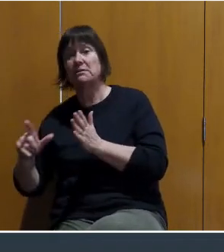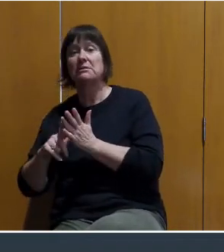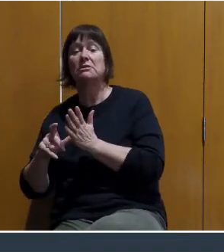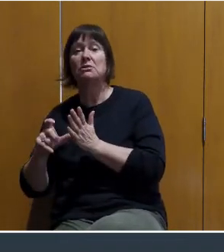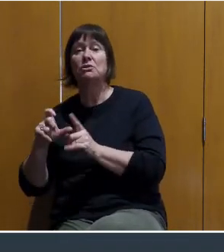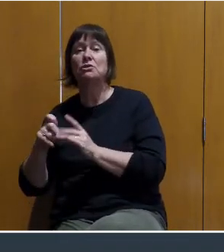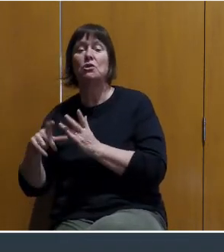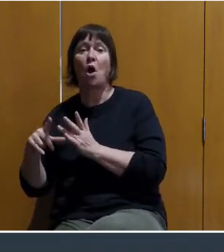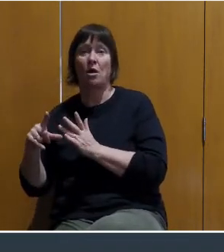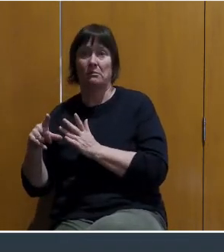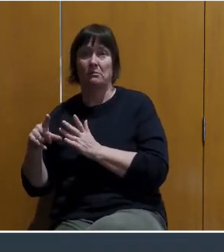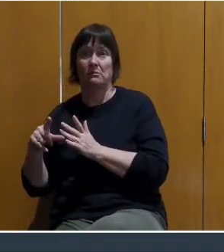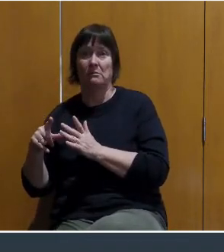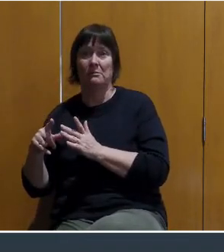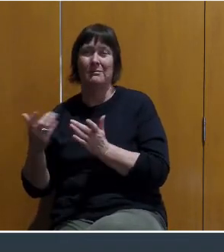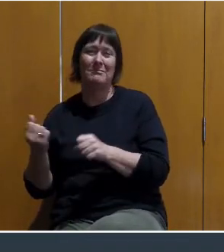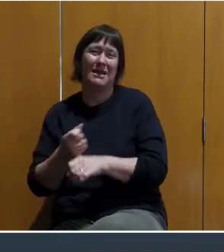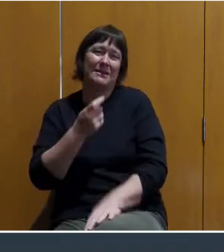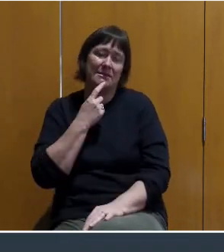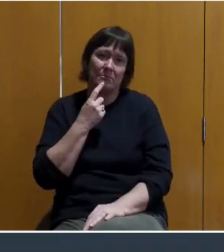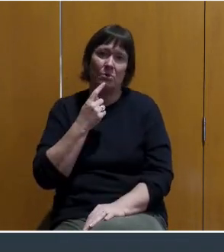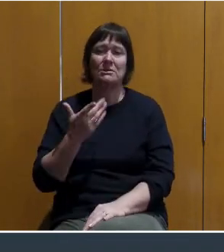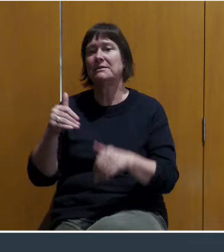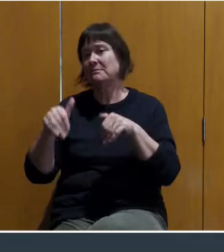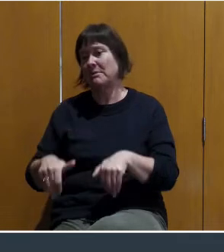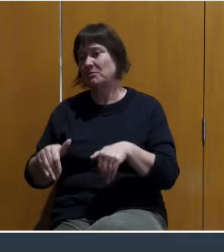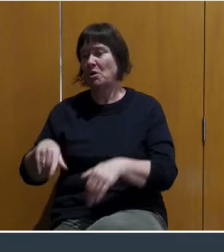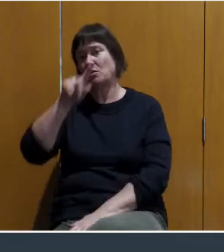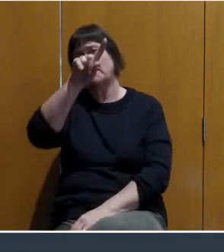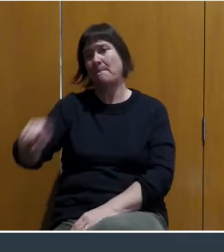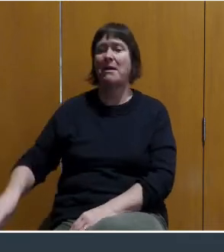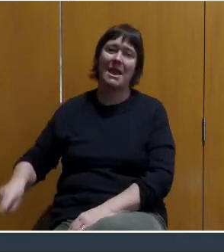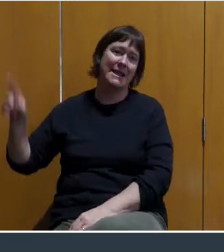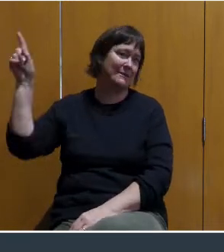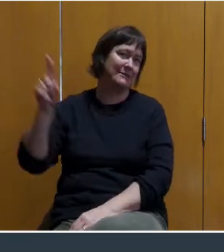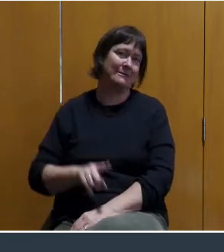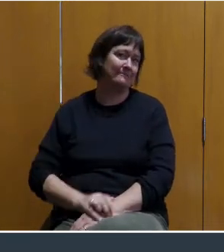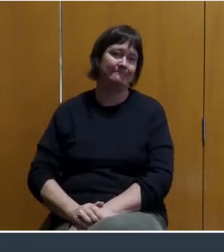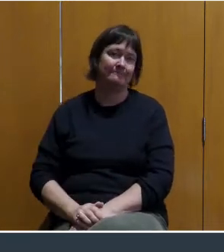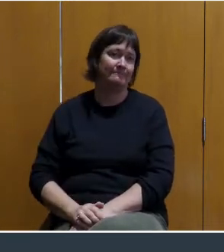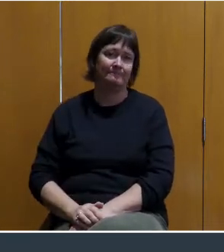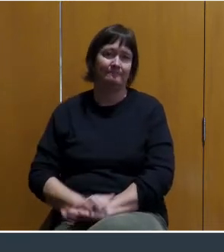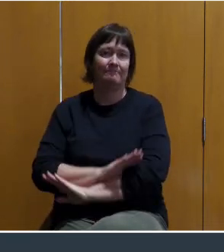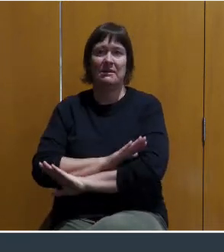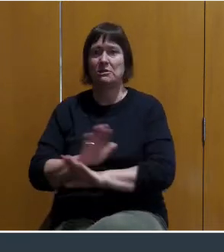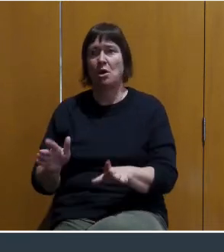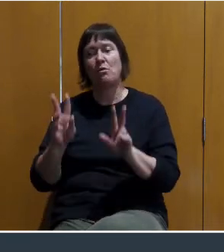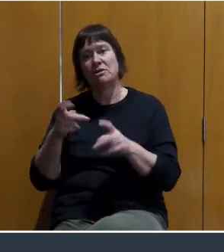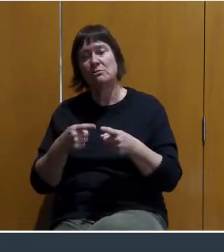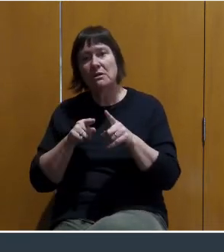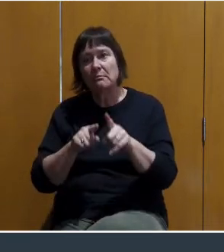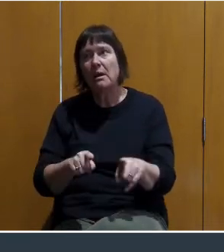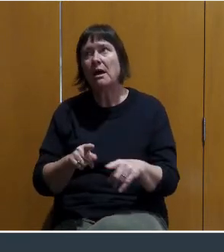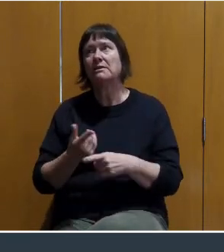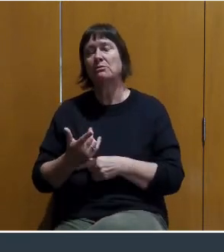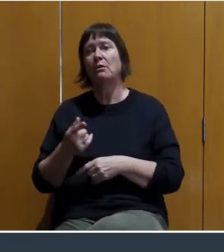easy. Prohibit dogs from that area, and then you don't have an issue with compliance, you don't have an issue with trying to